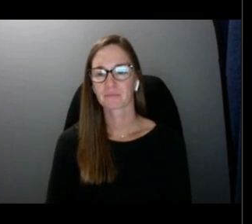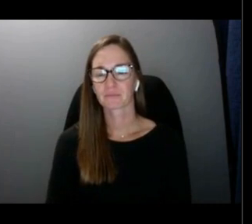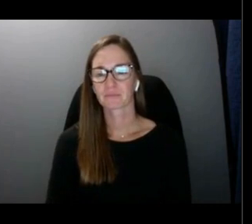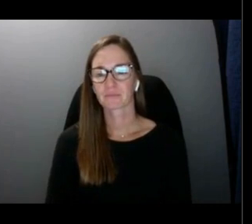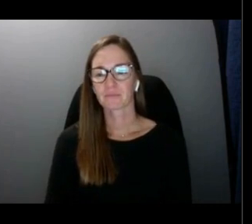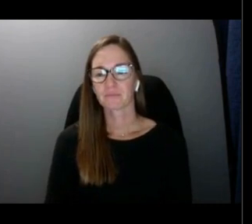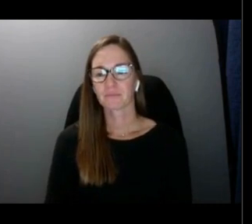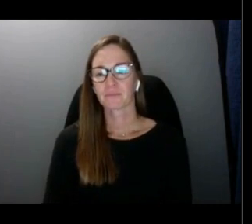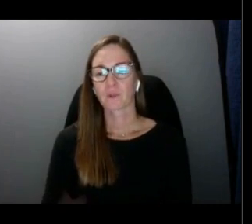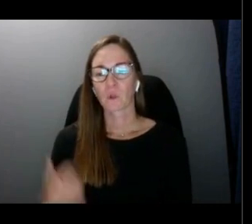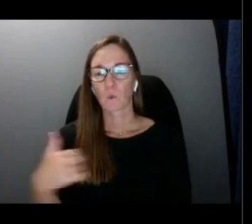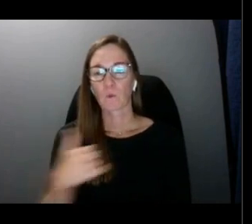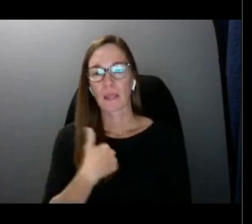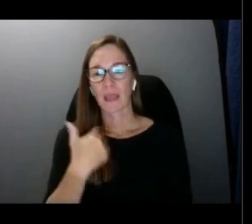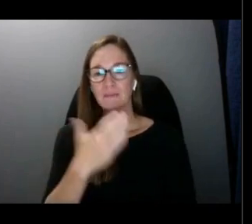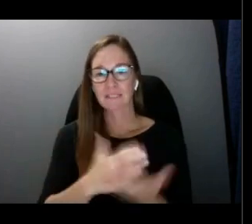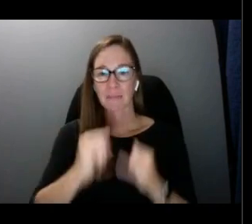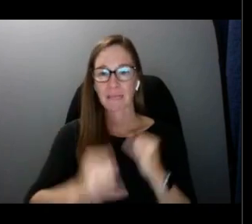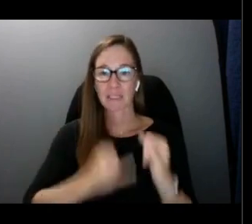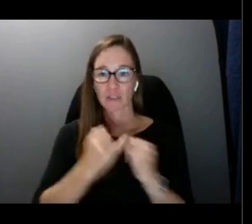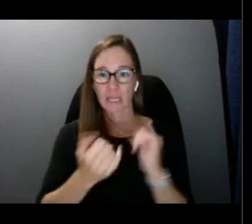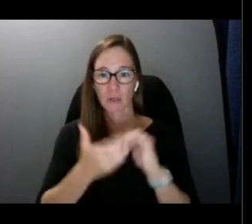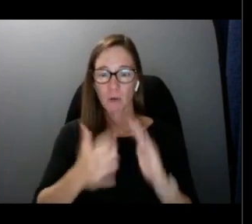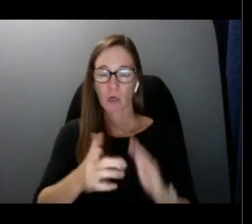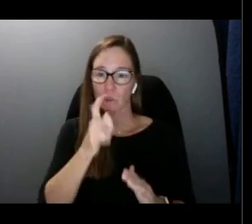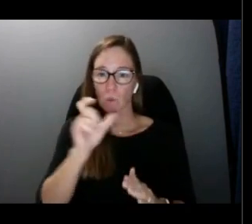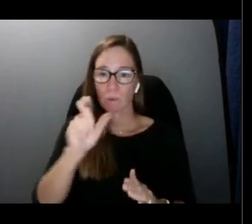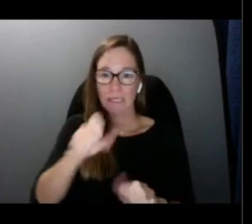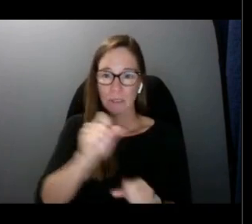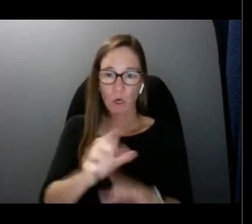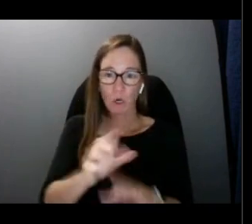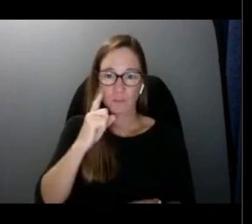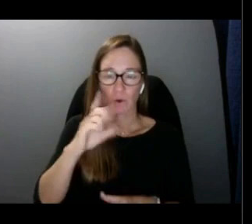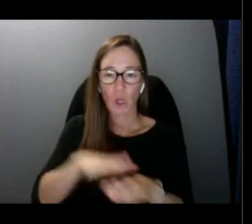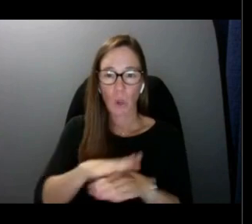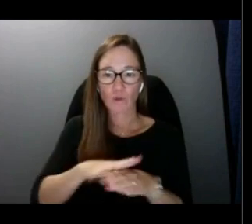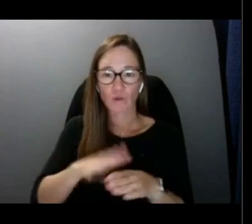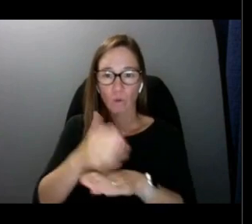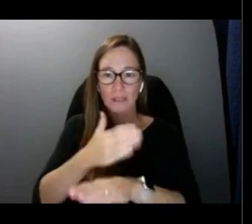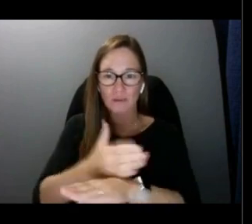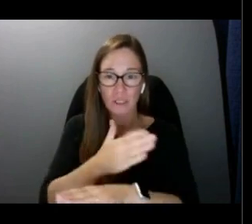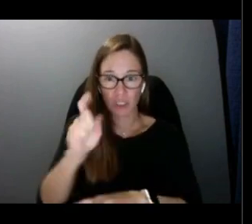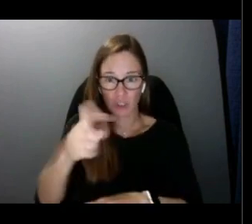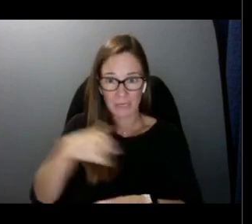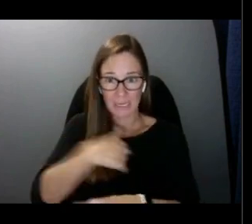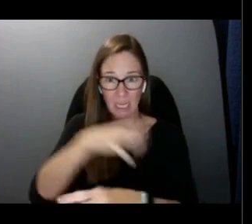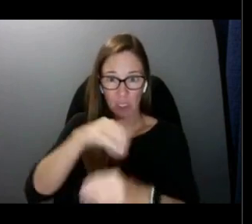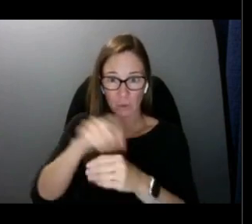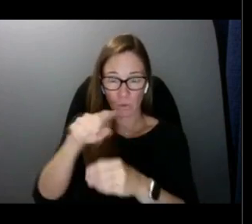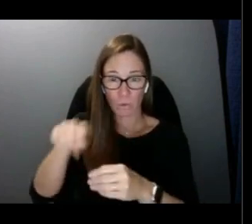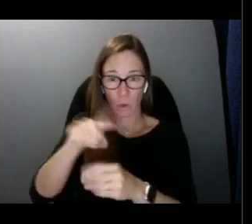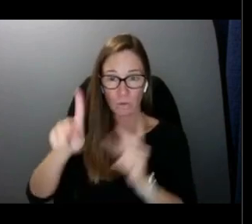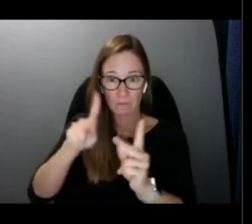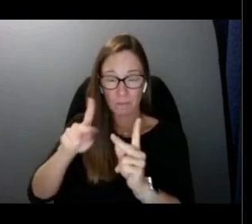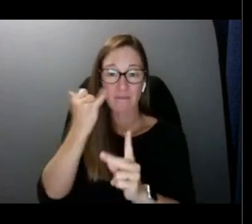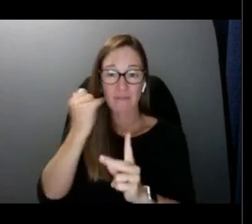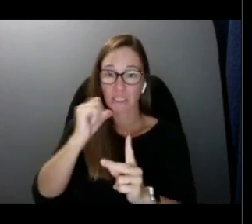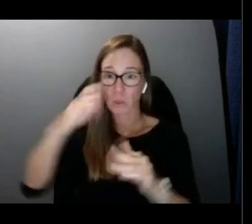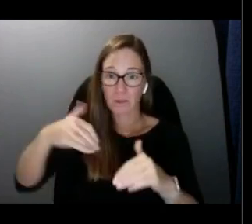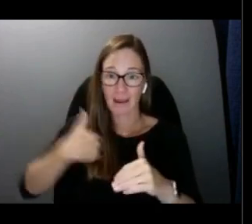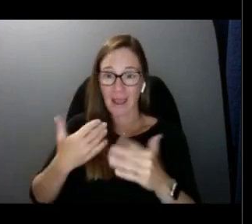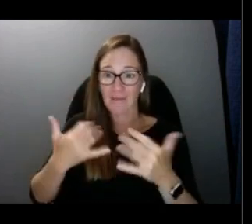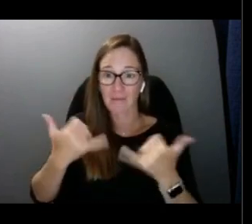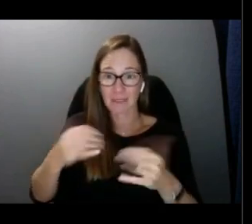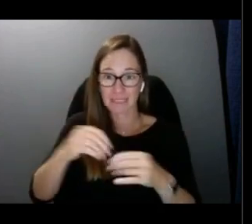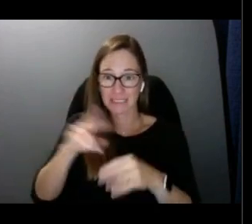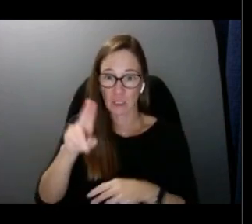So we have some international partners who need workers for coastal restoration. Should we include those employers if they don't yet have a presence in